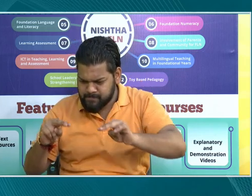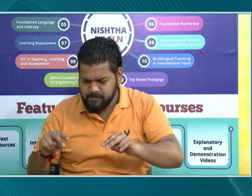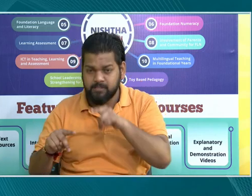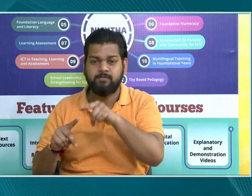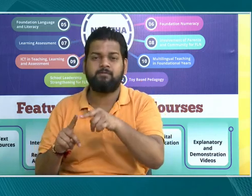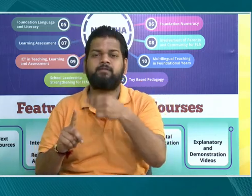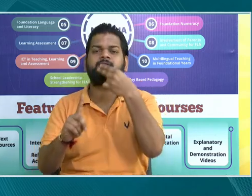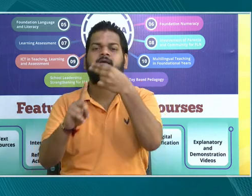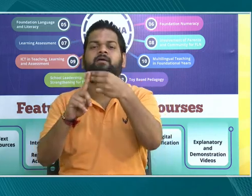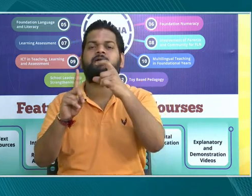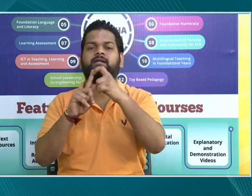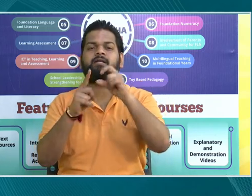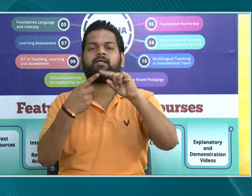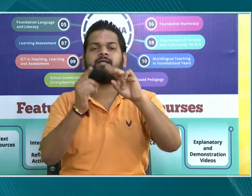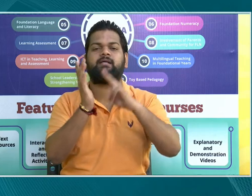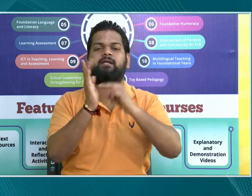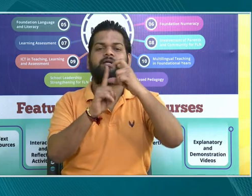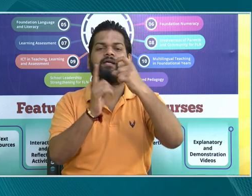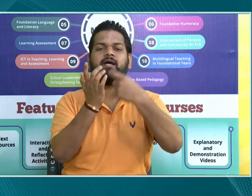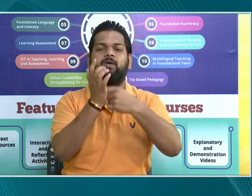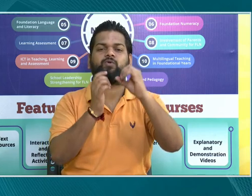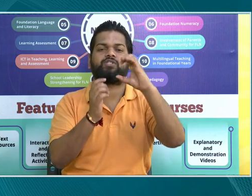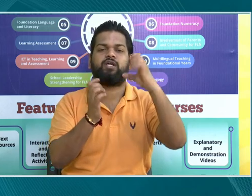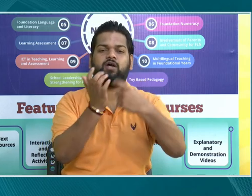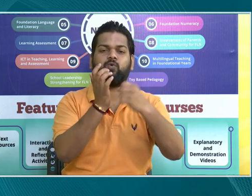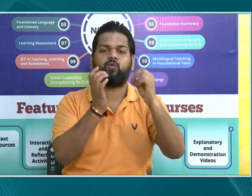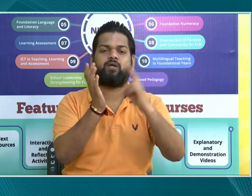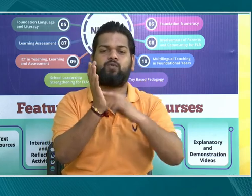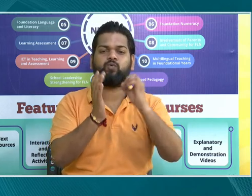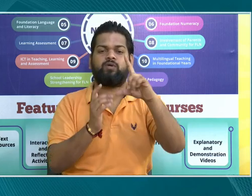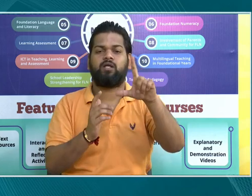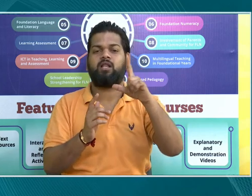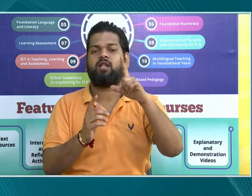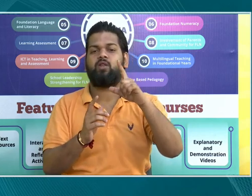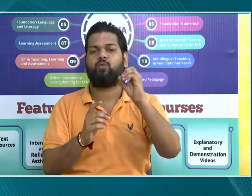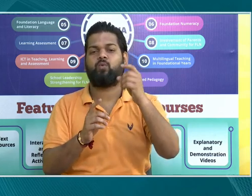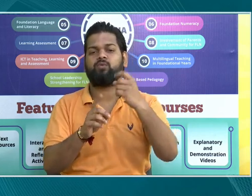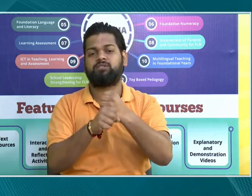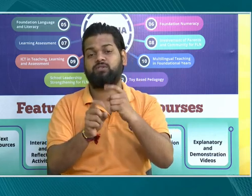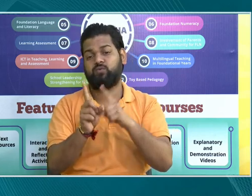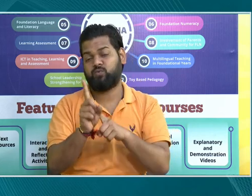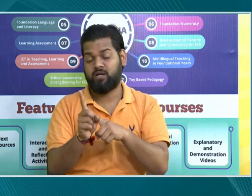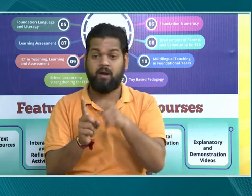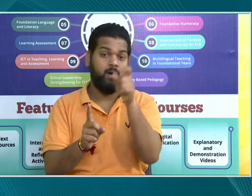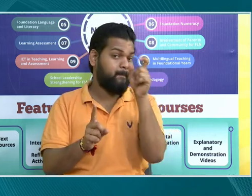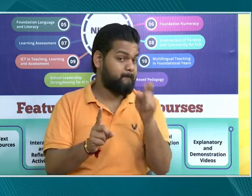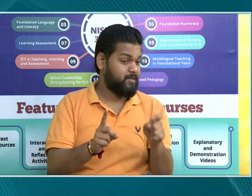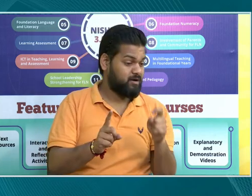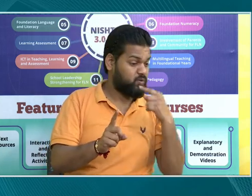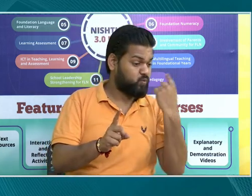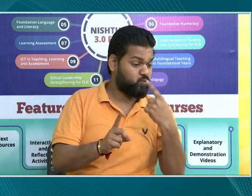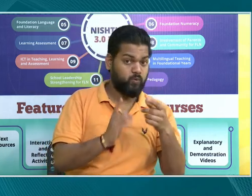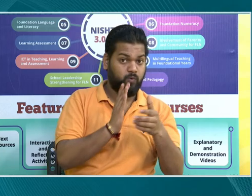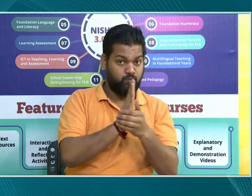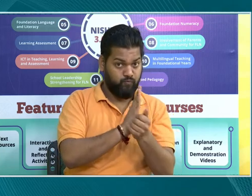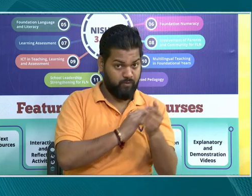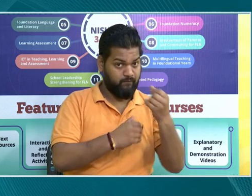dendrochronology. And the person who does this study is called dendrochronologist.